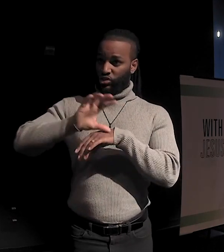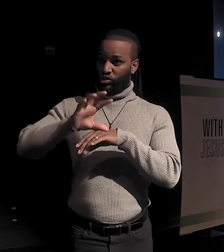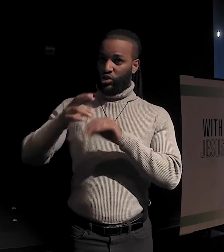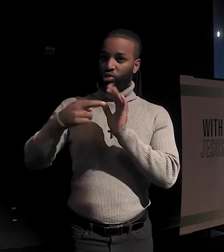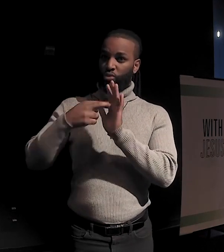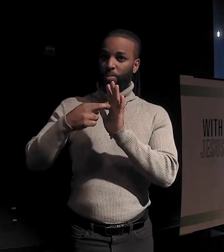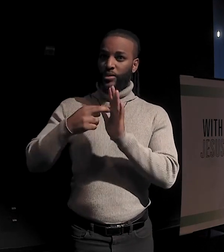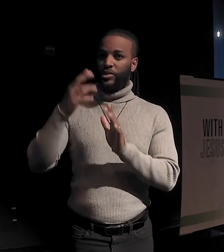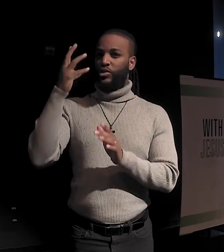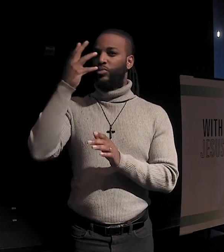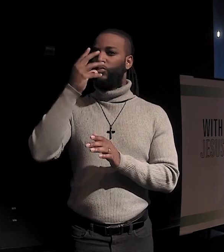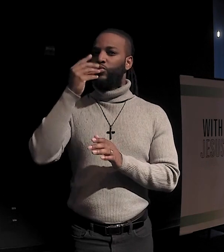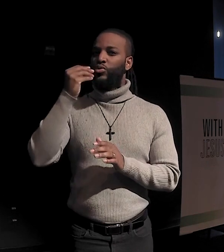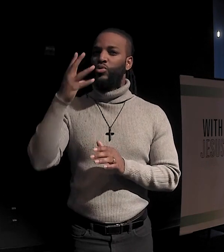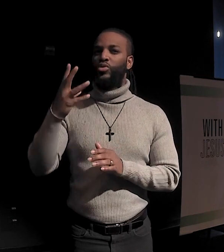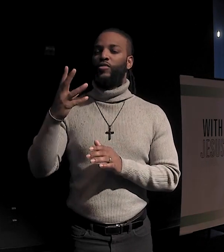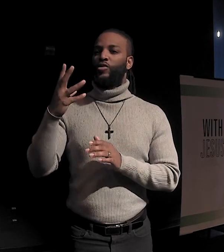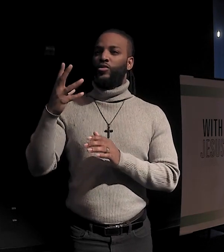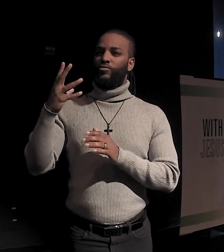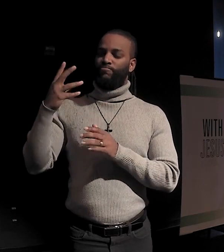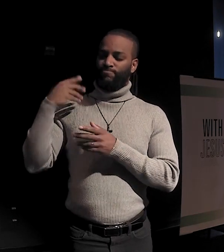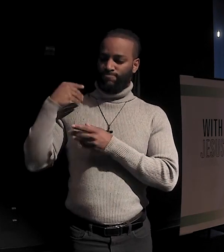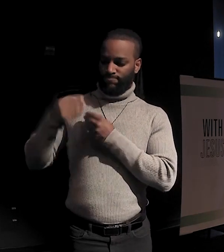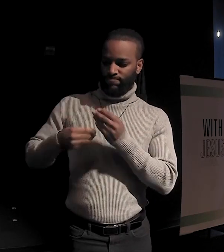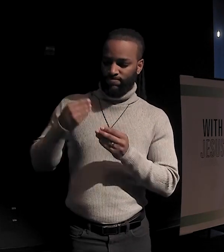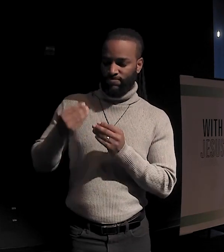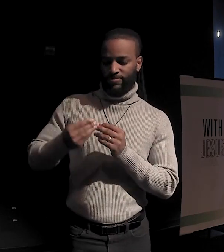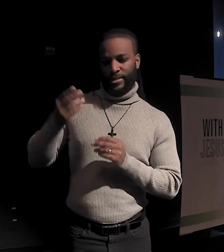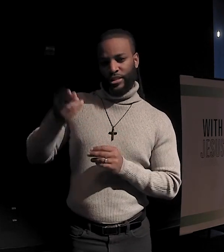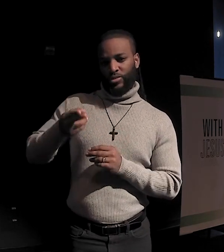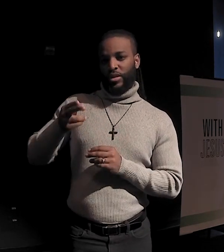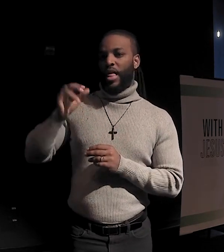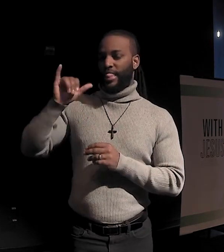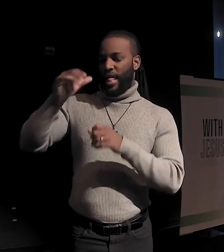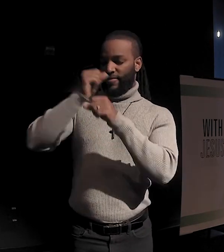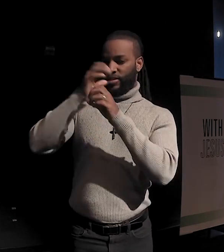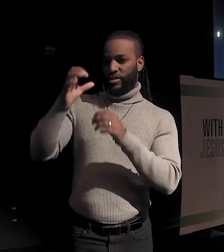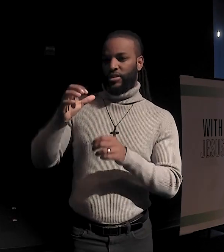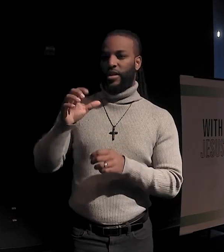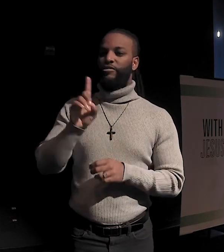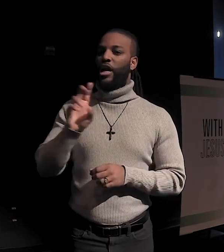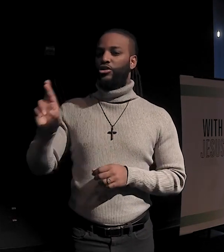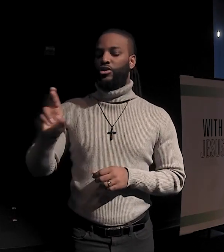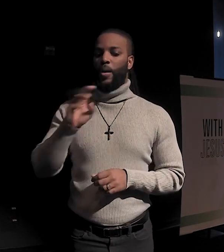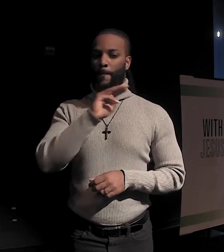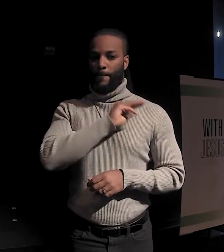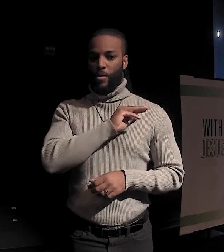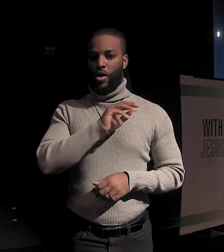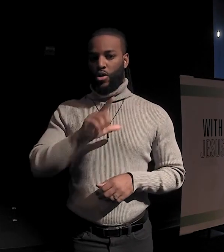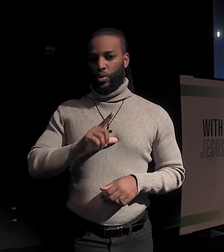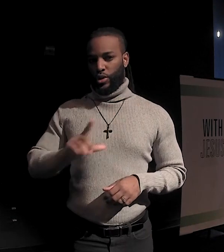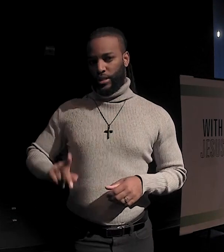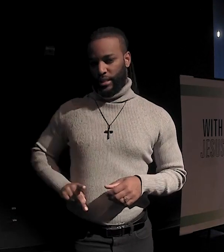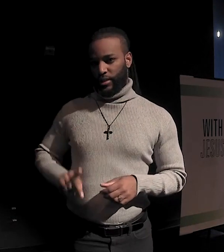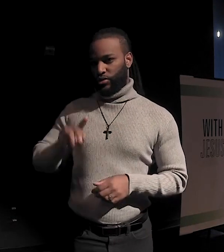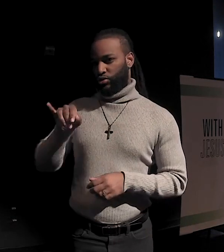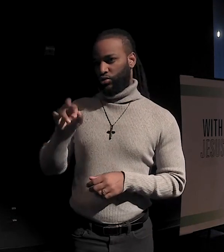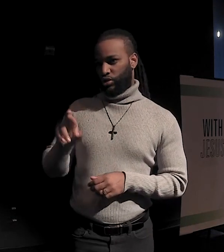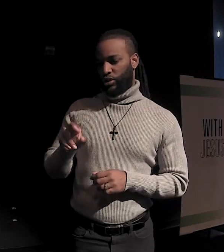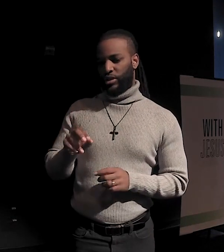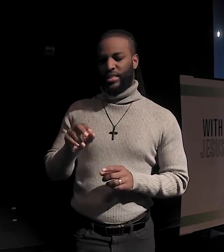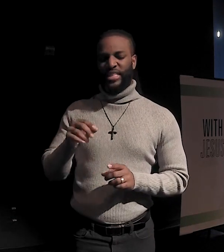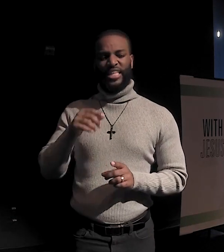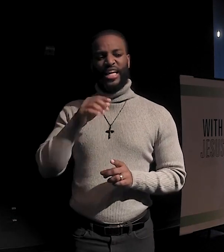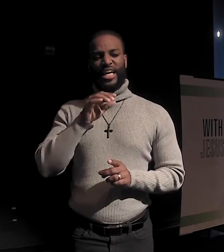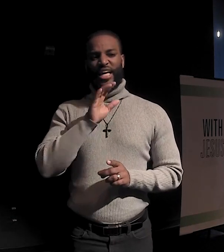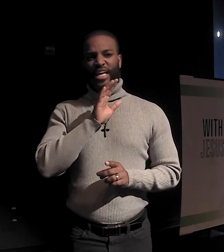such a beautiful, rich tapestry of that very vision of Dr. Martin Luther King Jr. He had a vision in